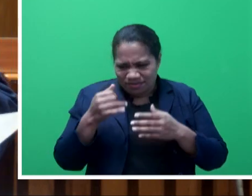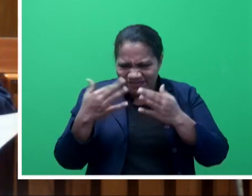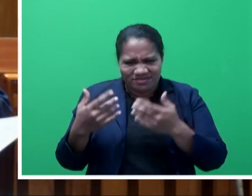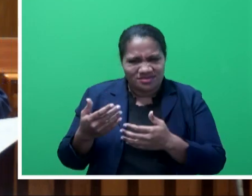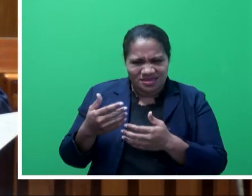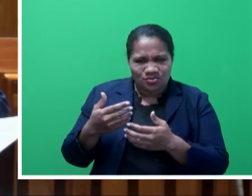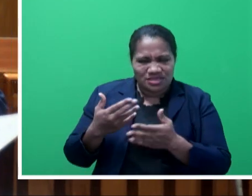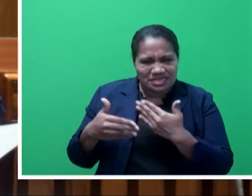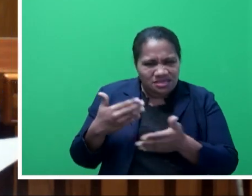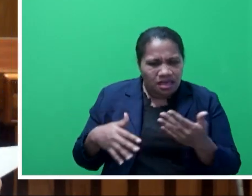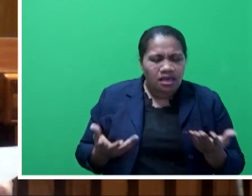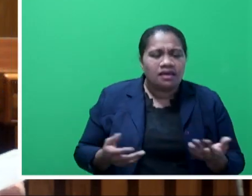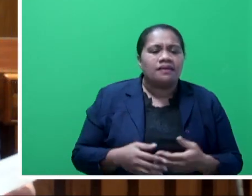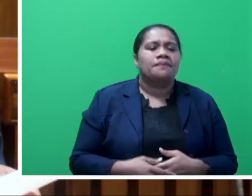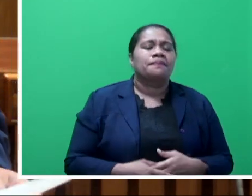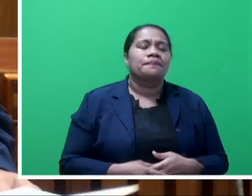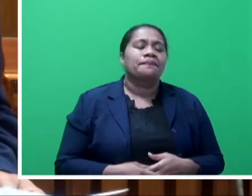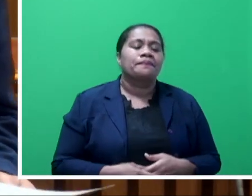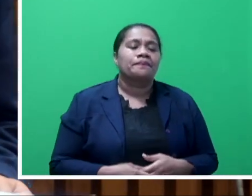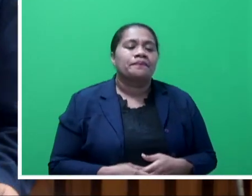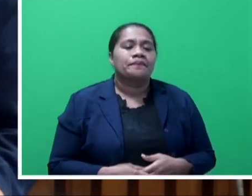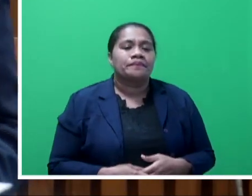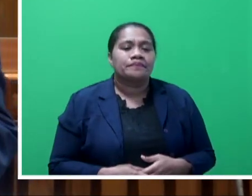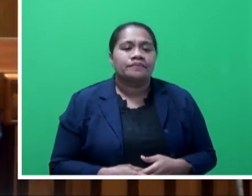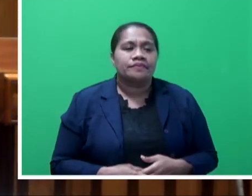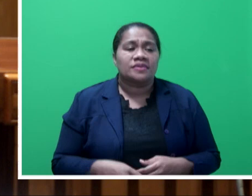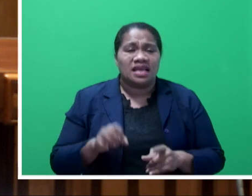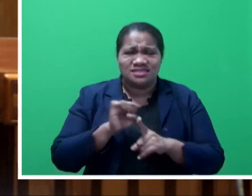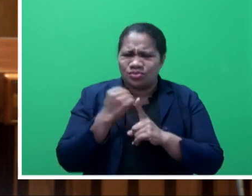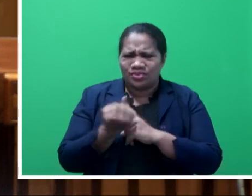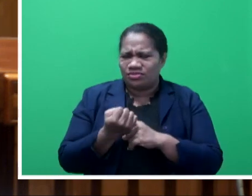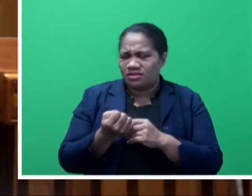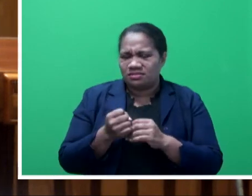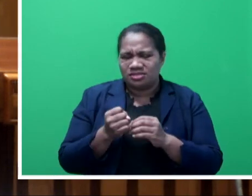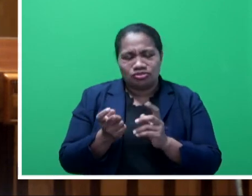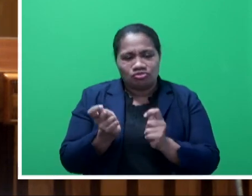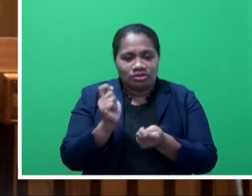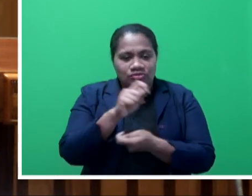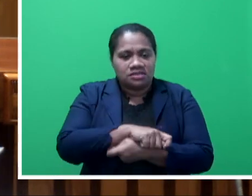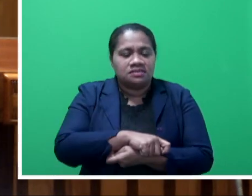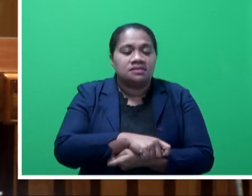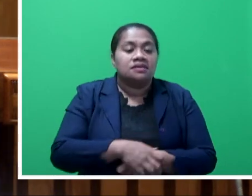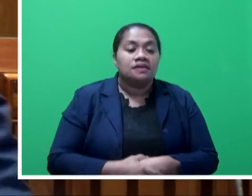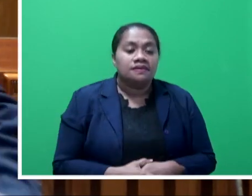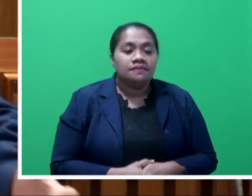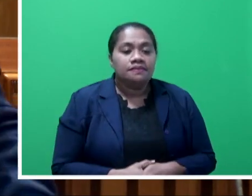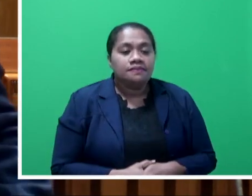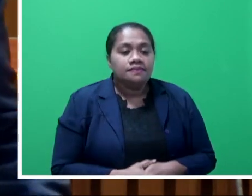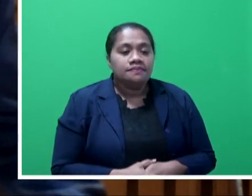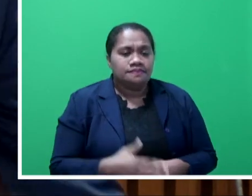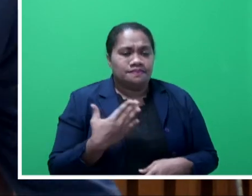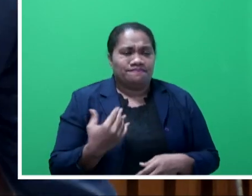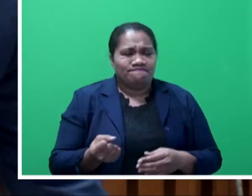number of months ago, last year. That situation obviously has changed. Mr. Speaker, sir, there's a lot of